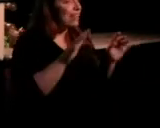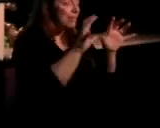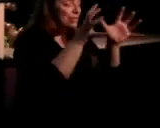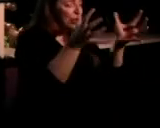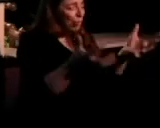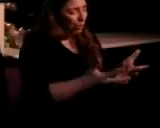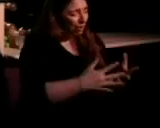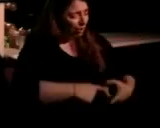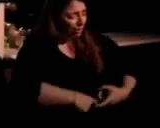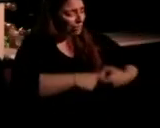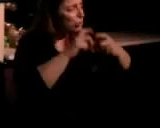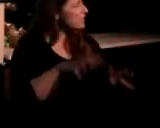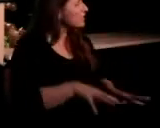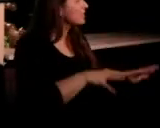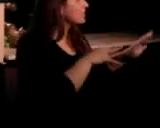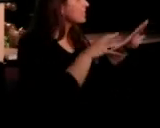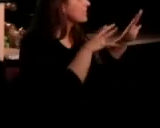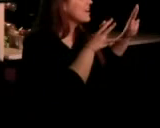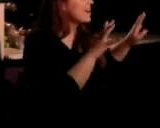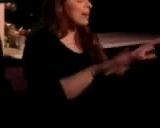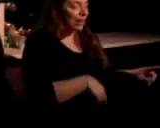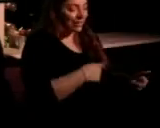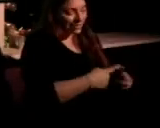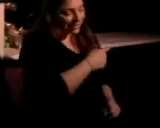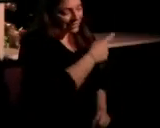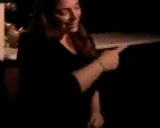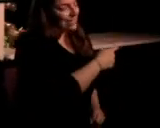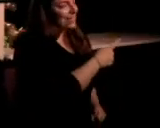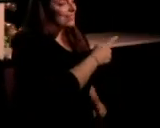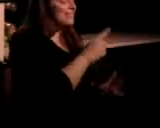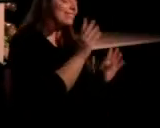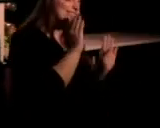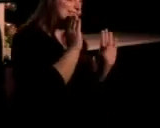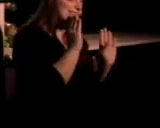it brings the world to its knees. It's when he